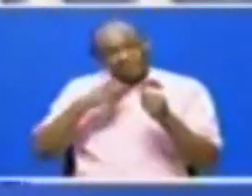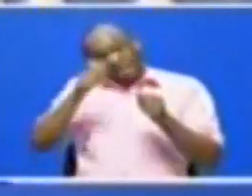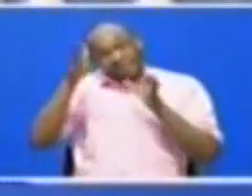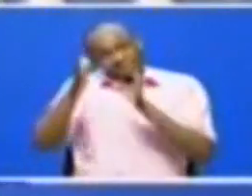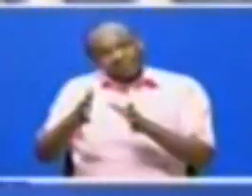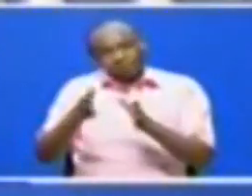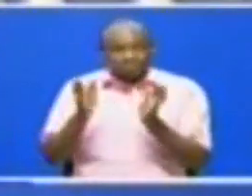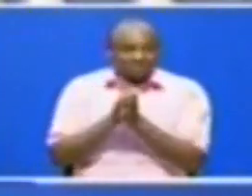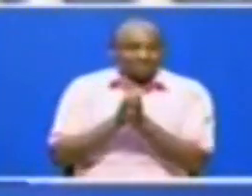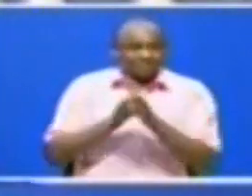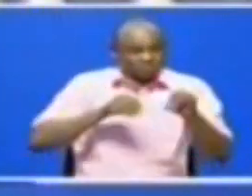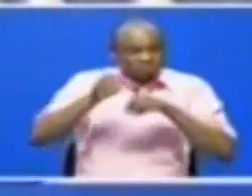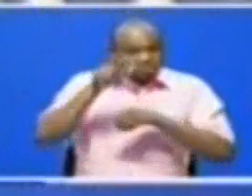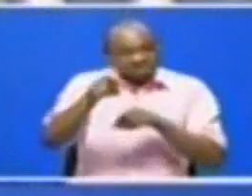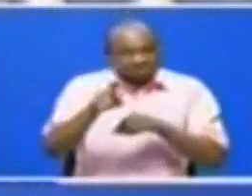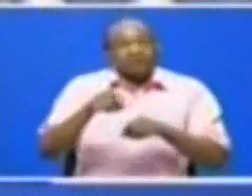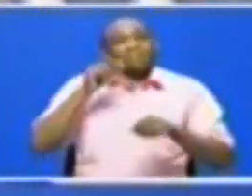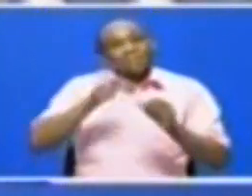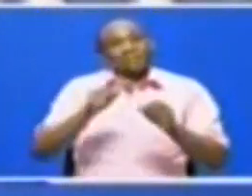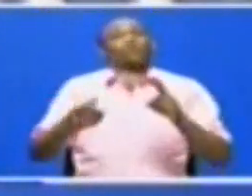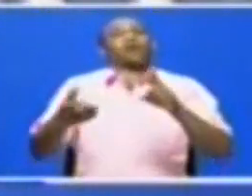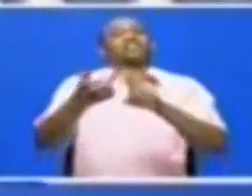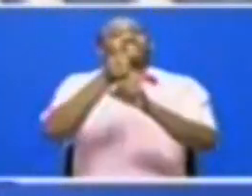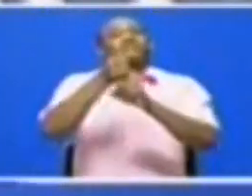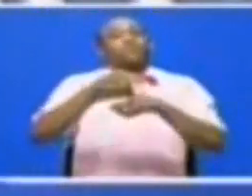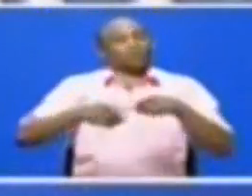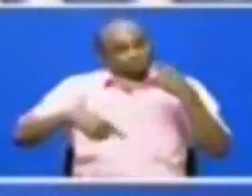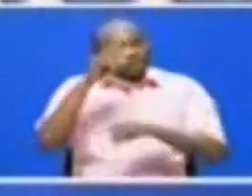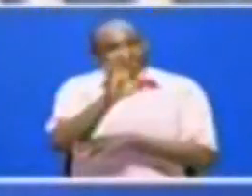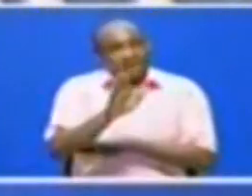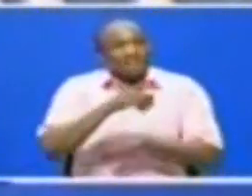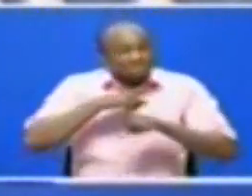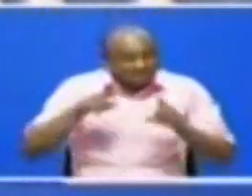an electoral contest to achieve a desired outcome, which in all